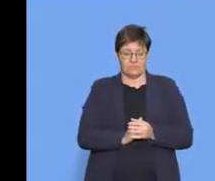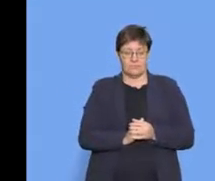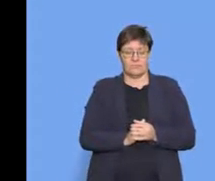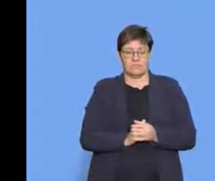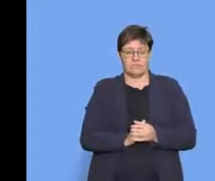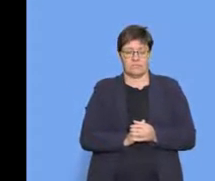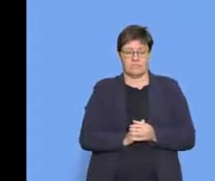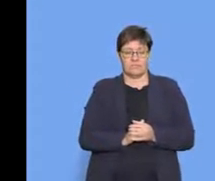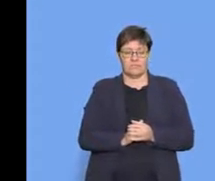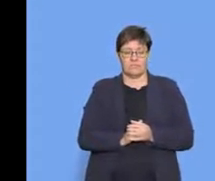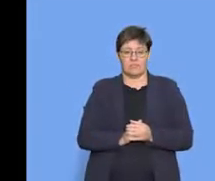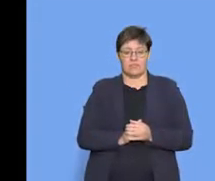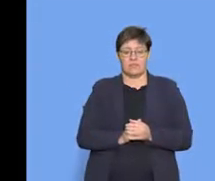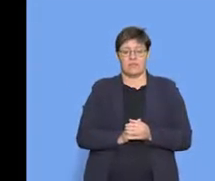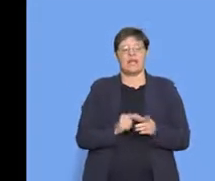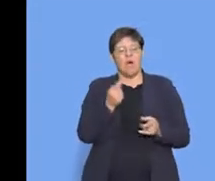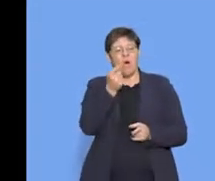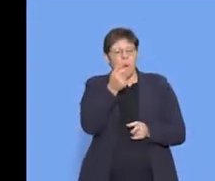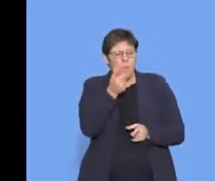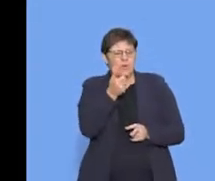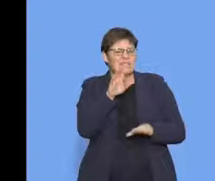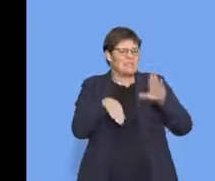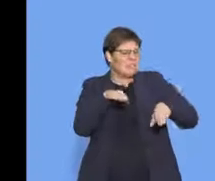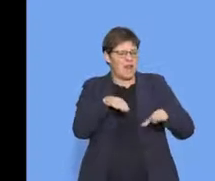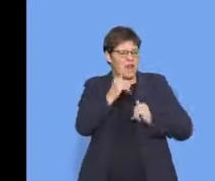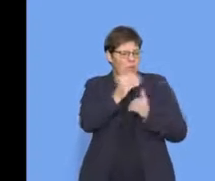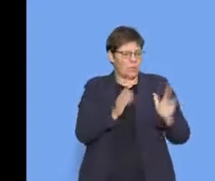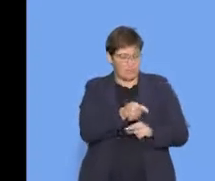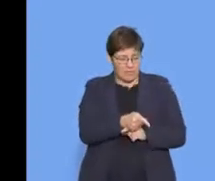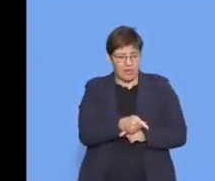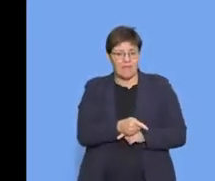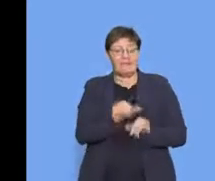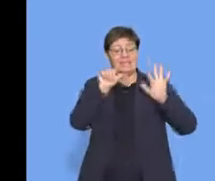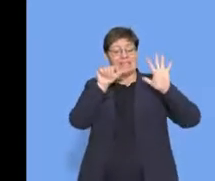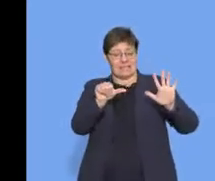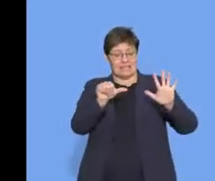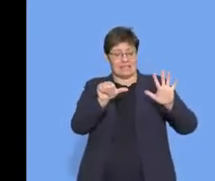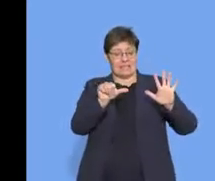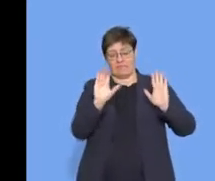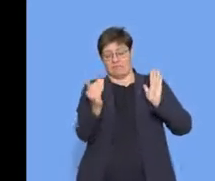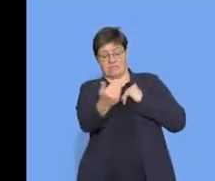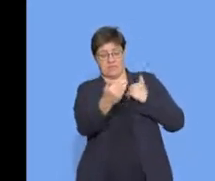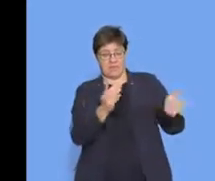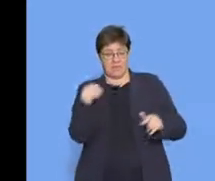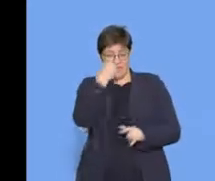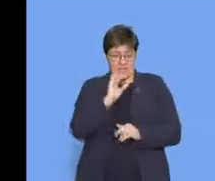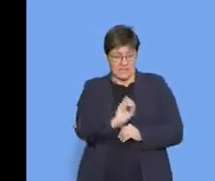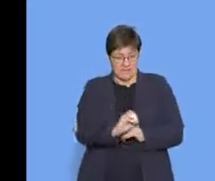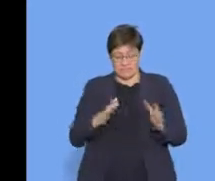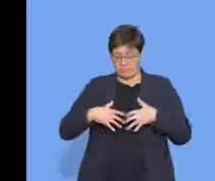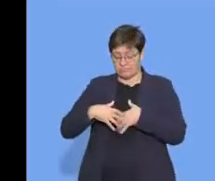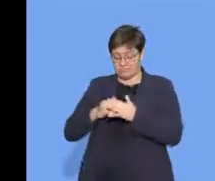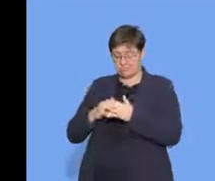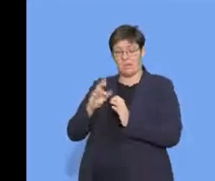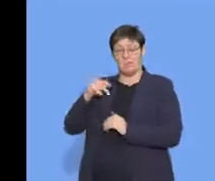prism. So guys, this is kind of similar to a cube in a way, where we have 6 external faces that are